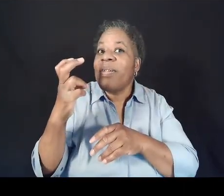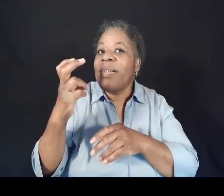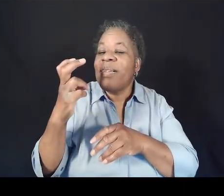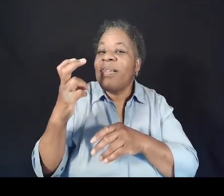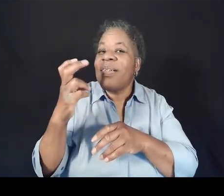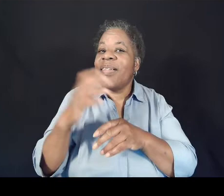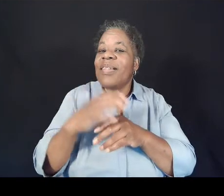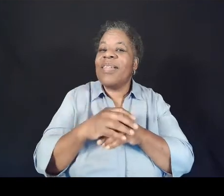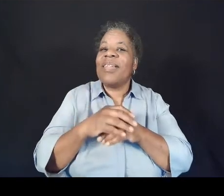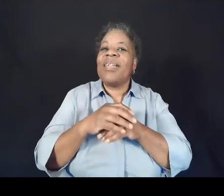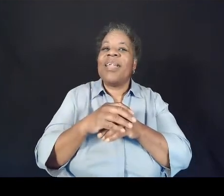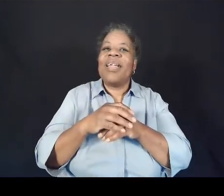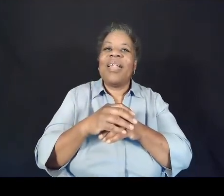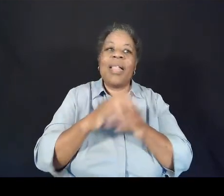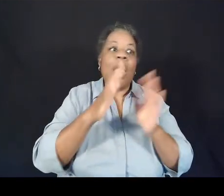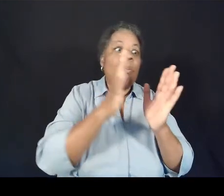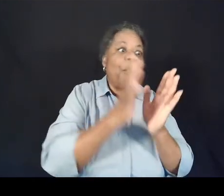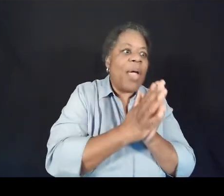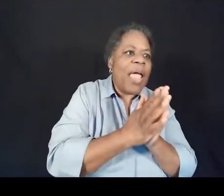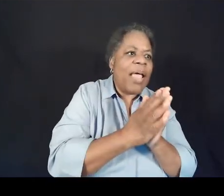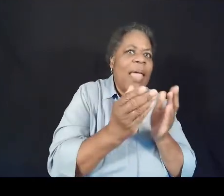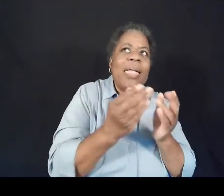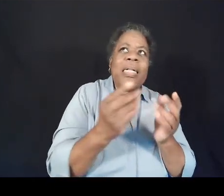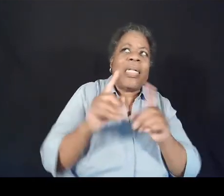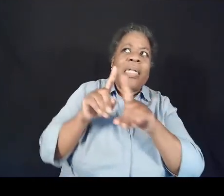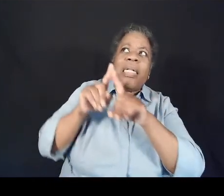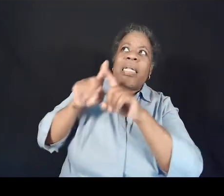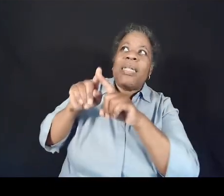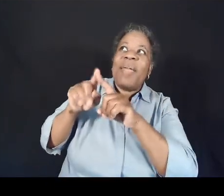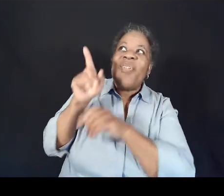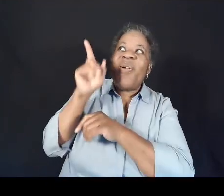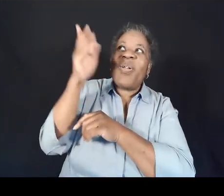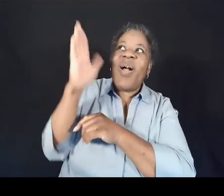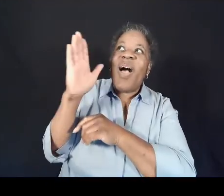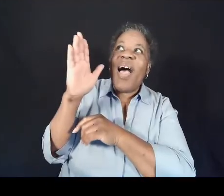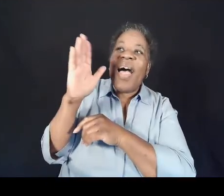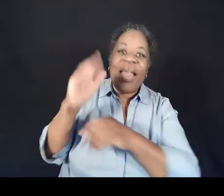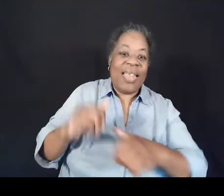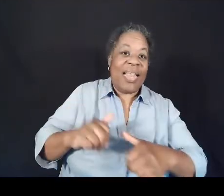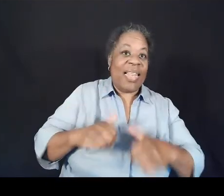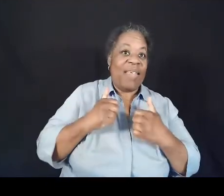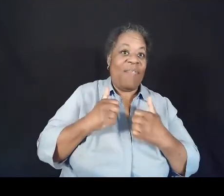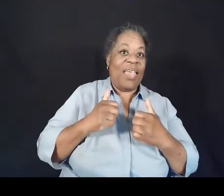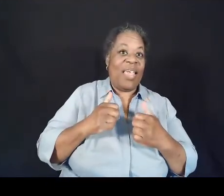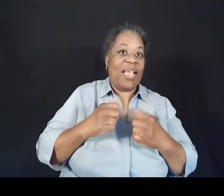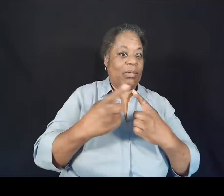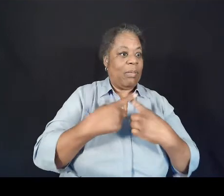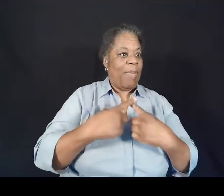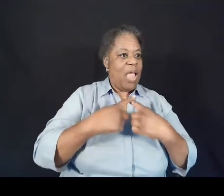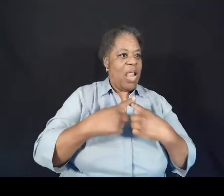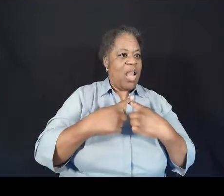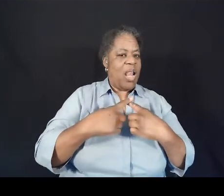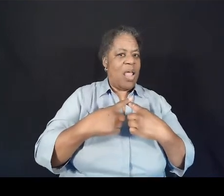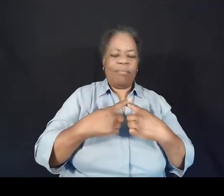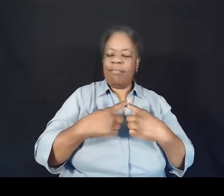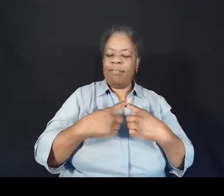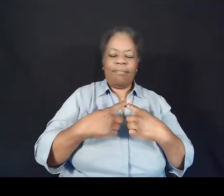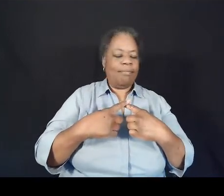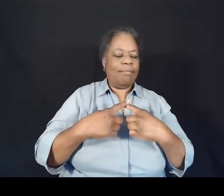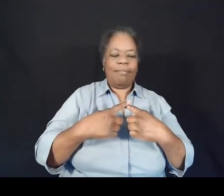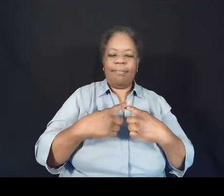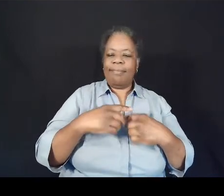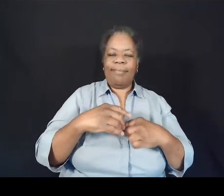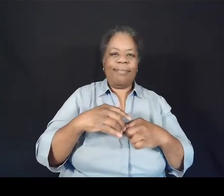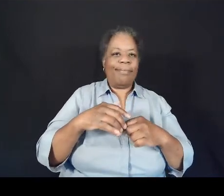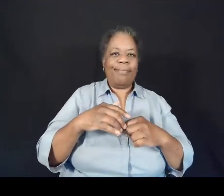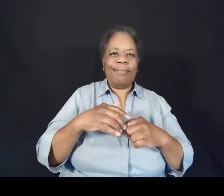about praying as if you're depending on God, but living as if you're depending on yourself and on the wisdom of